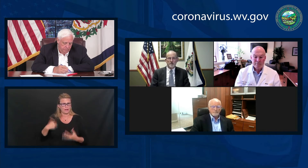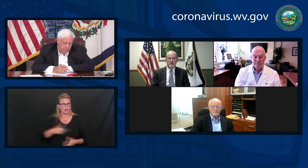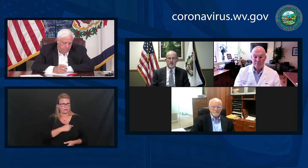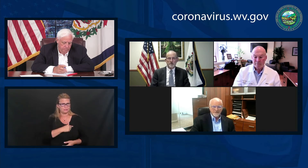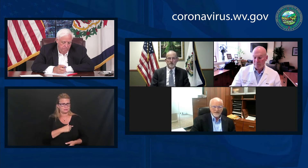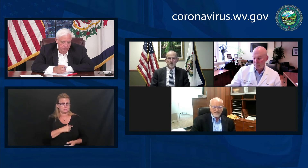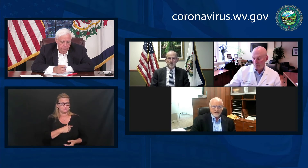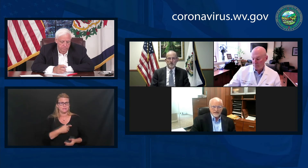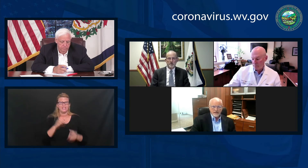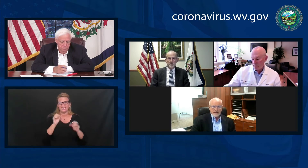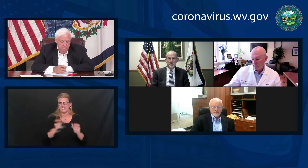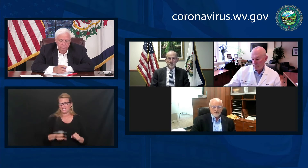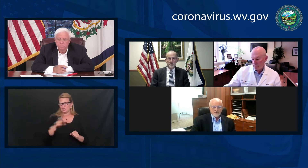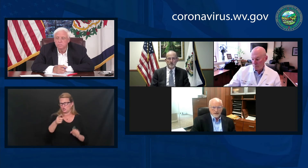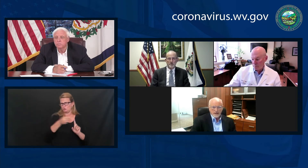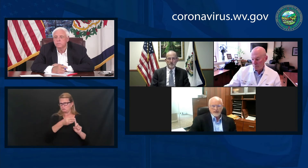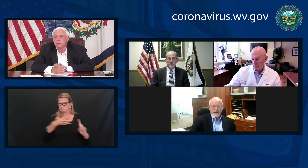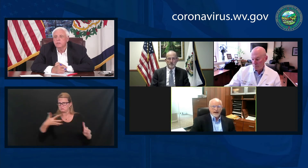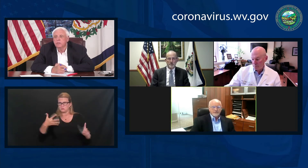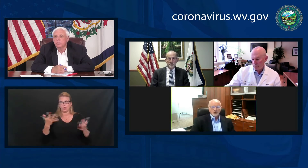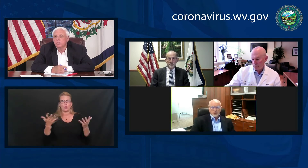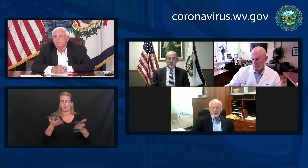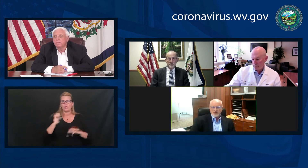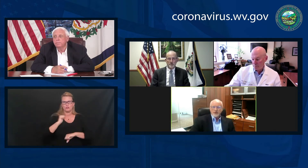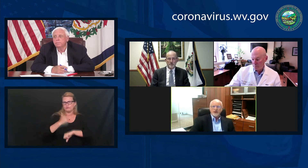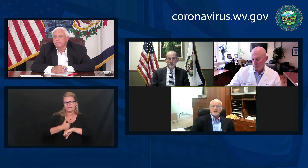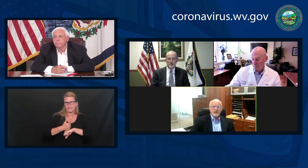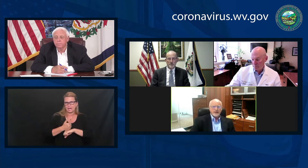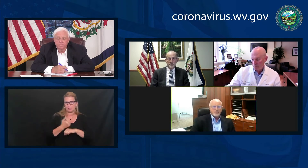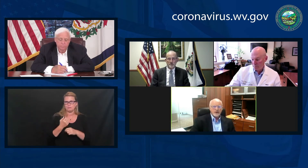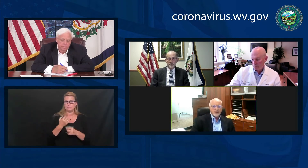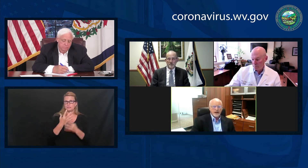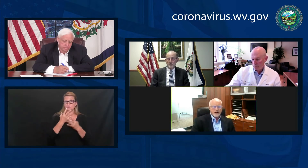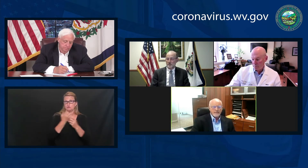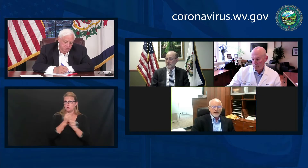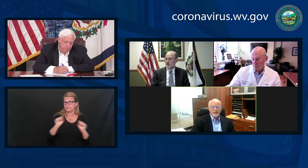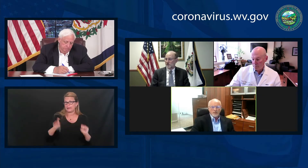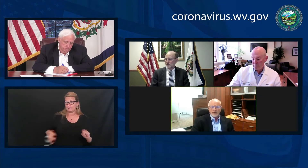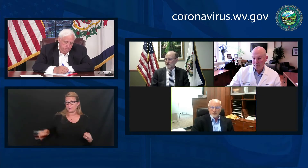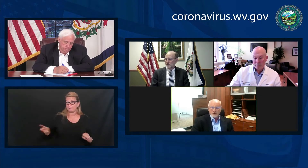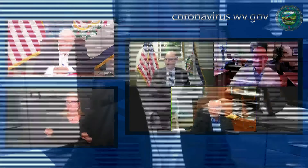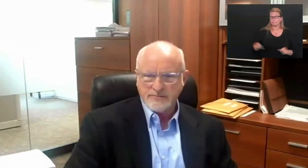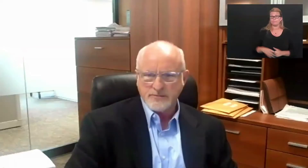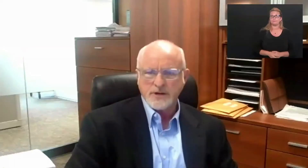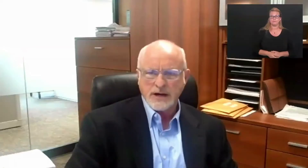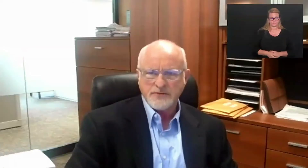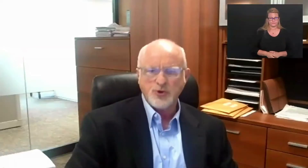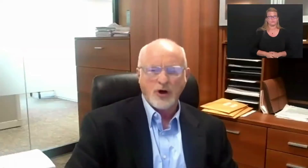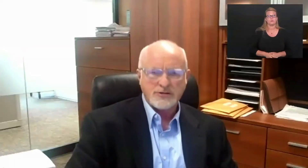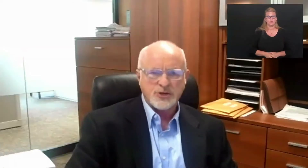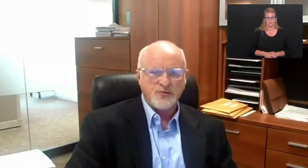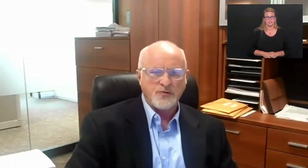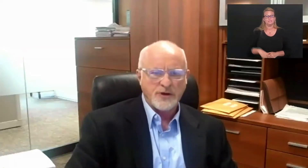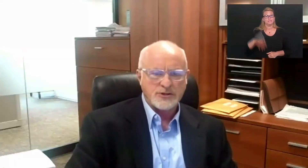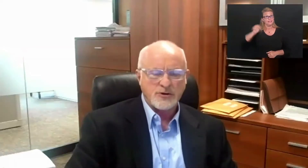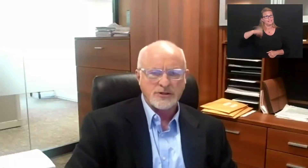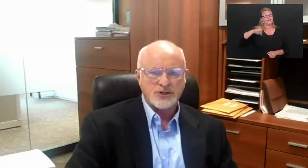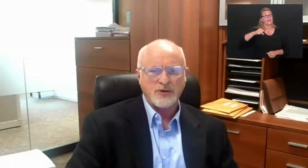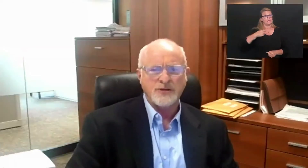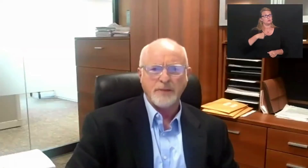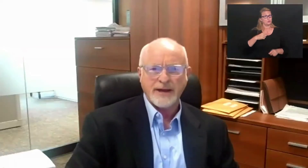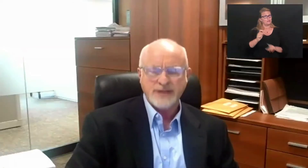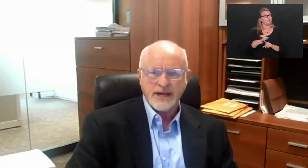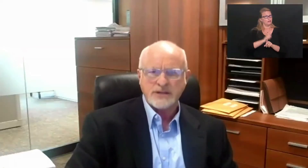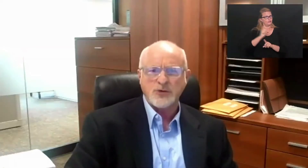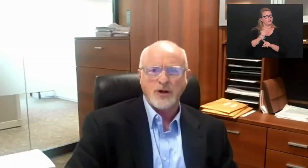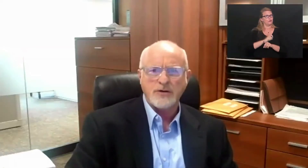you guys have put in place? Yeah, absolutely. It's a great question, Kimberly. And we've received a few calls too from folks who are